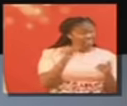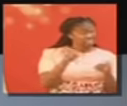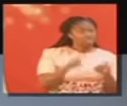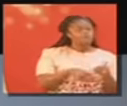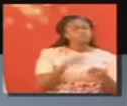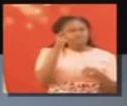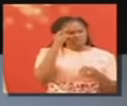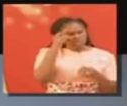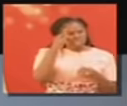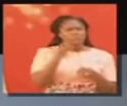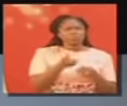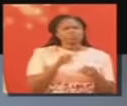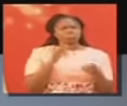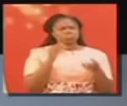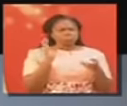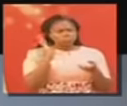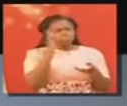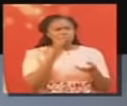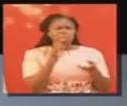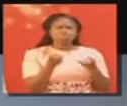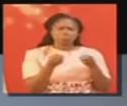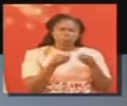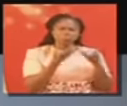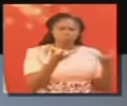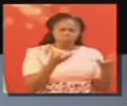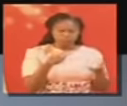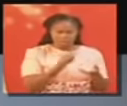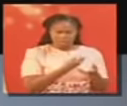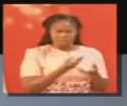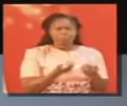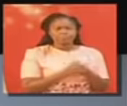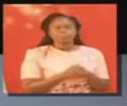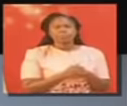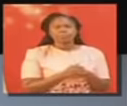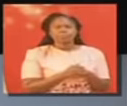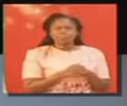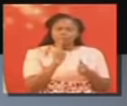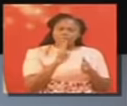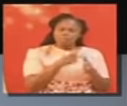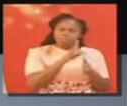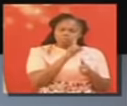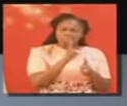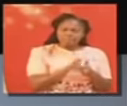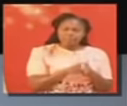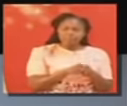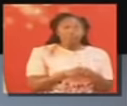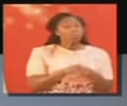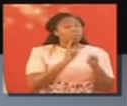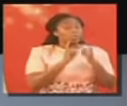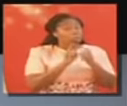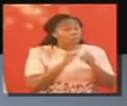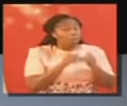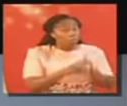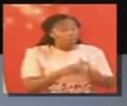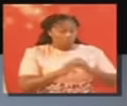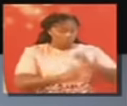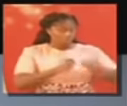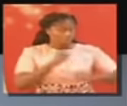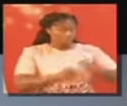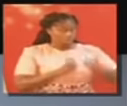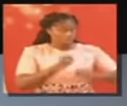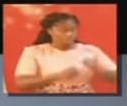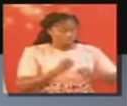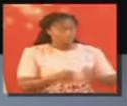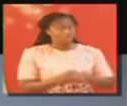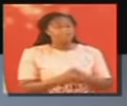question, I've gotten a question from someone, they want some clarification on non-contact sports. They're asking, does it